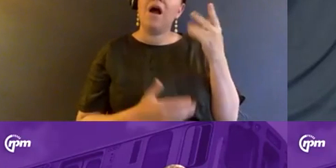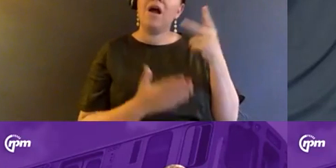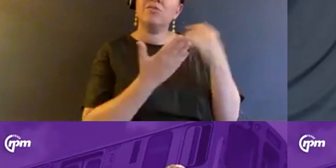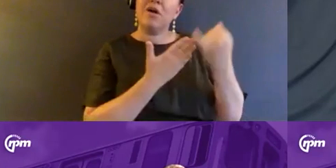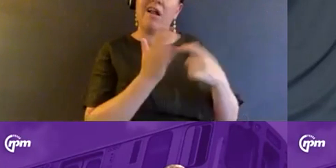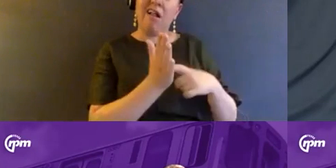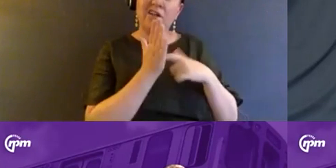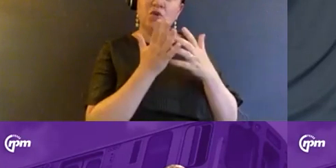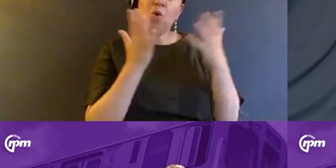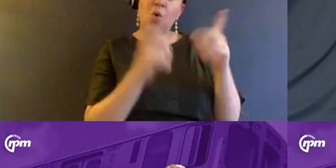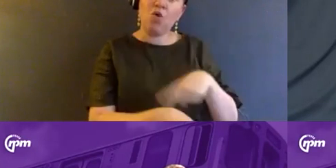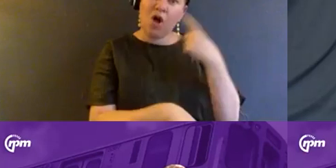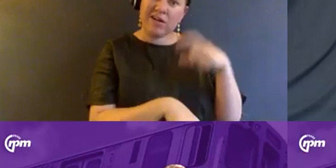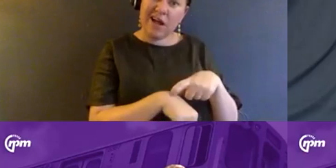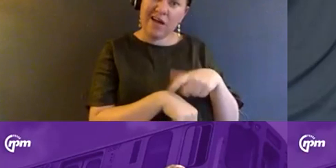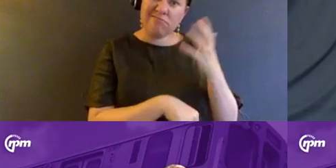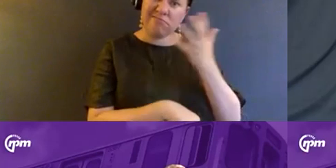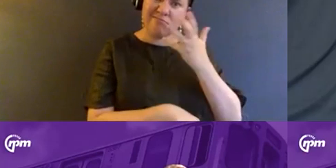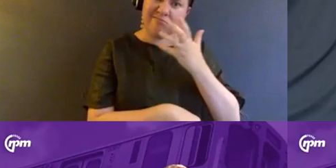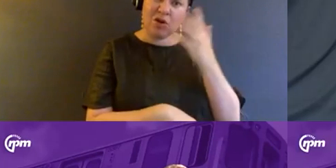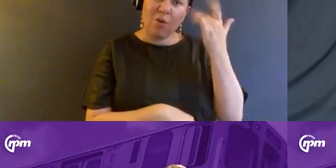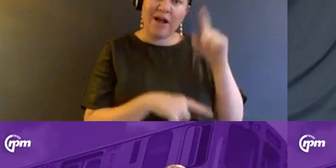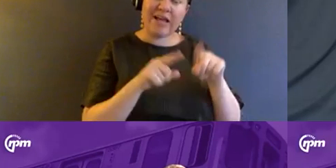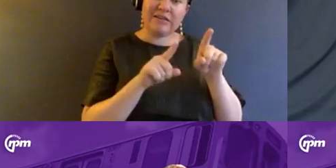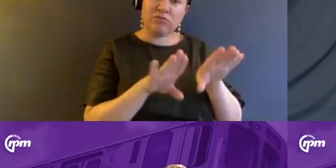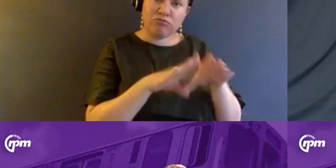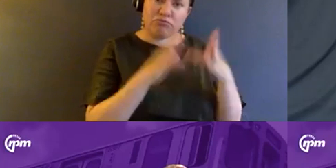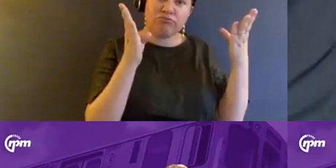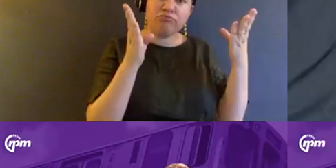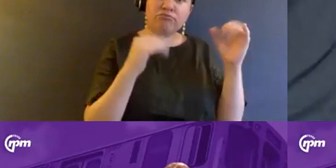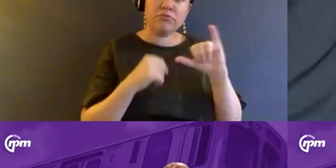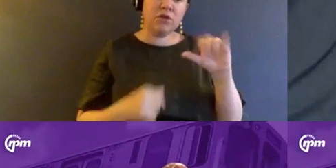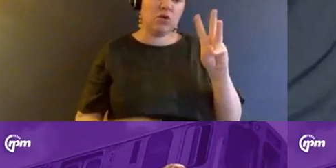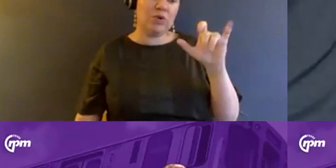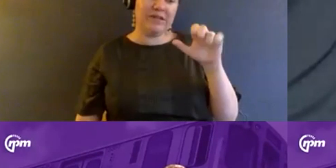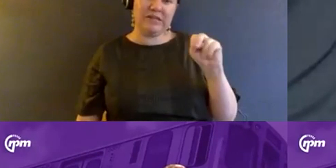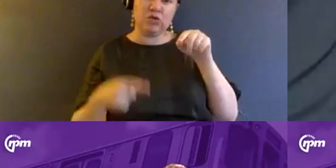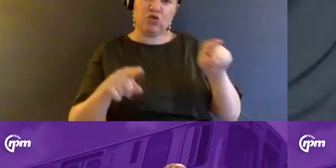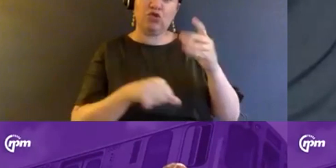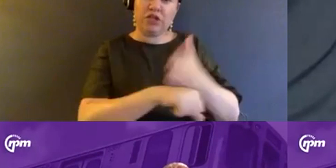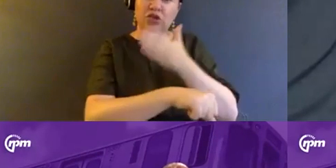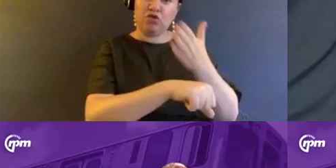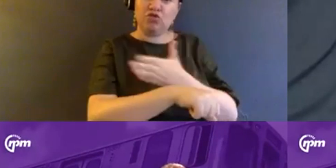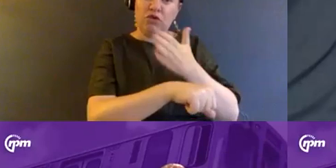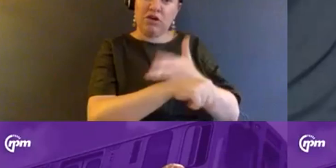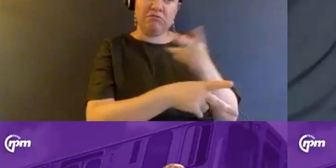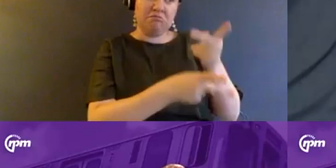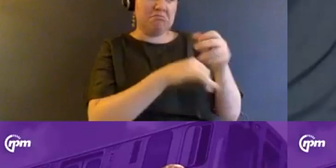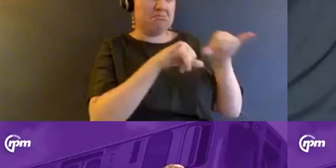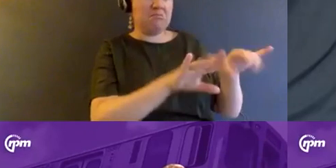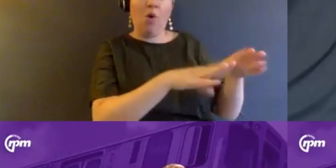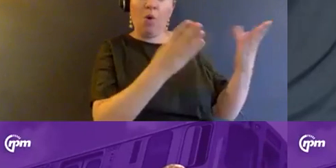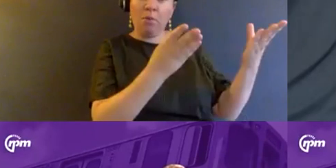take so long? Why can't stations stay open like Wilson did during construction? That's a good